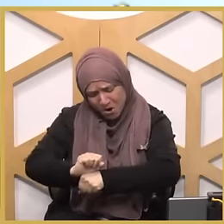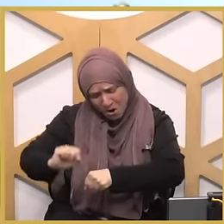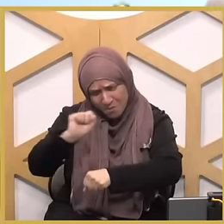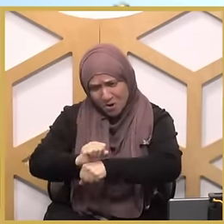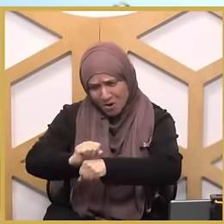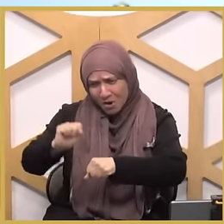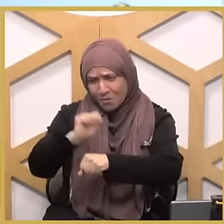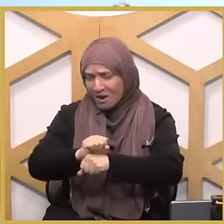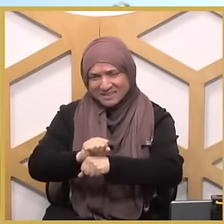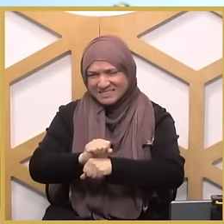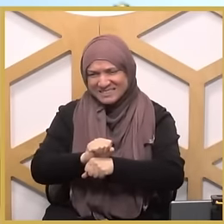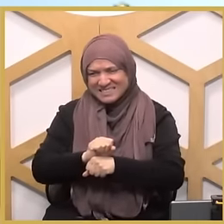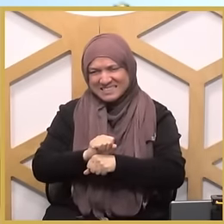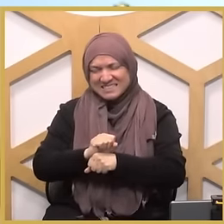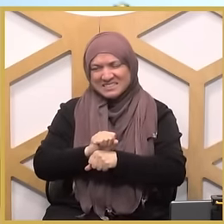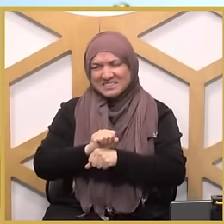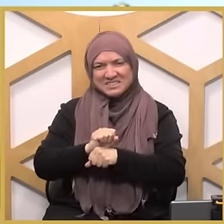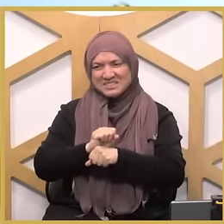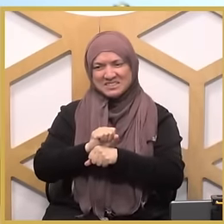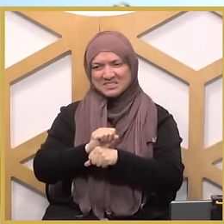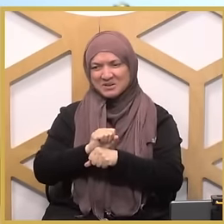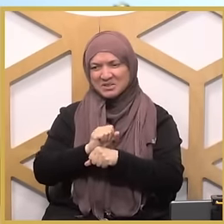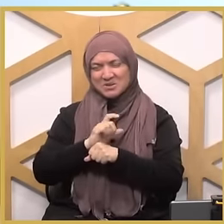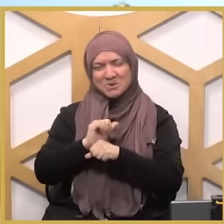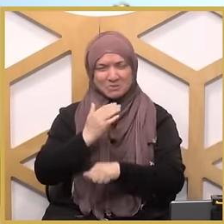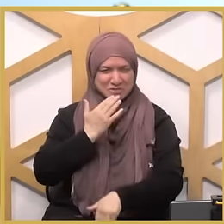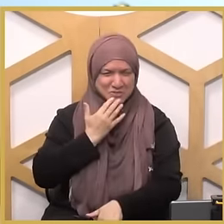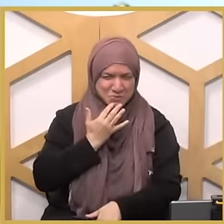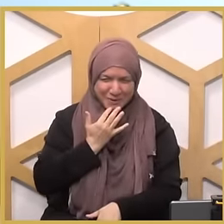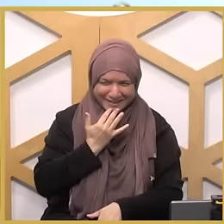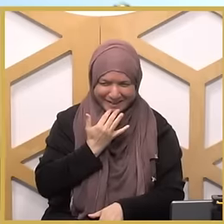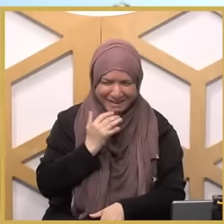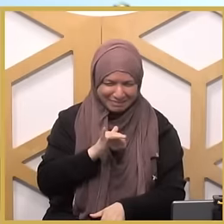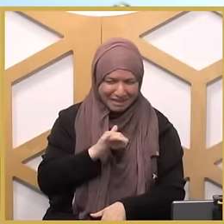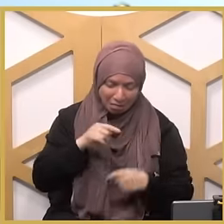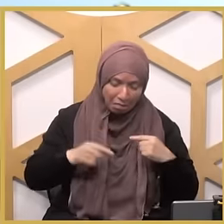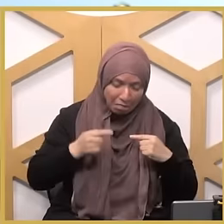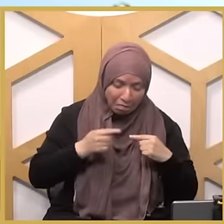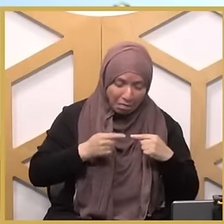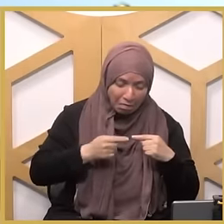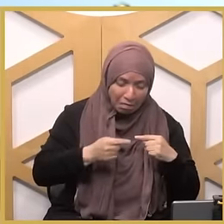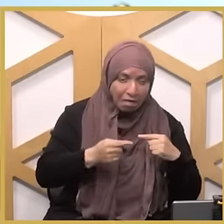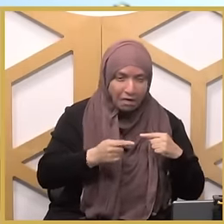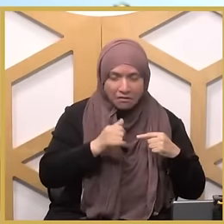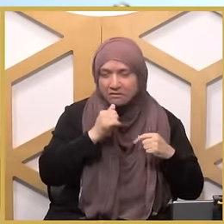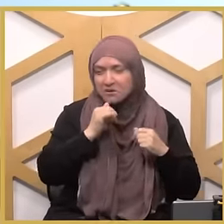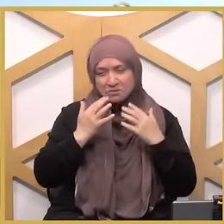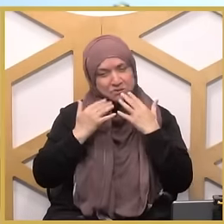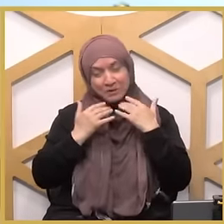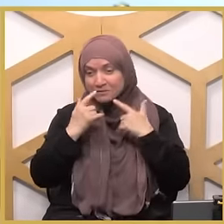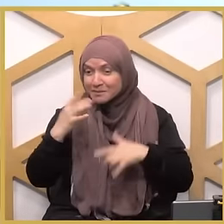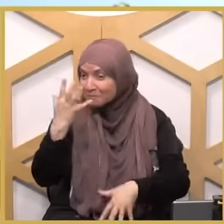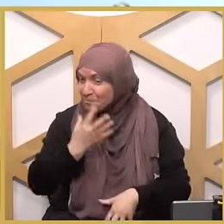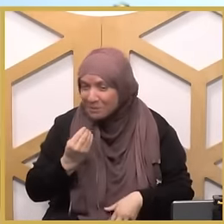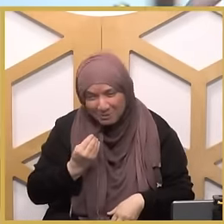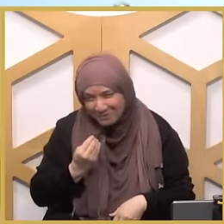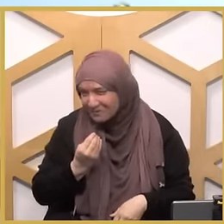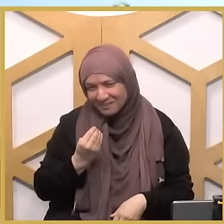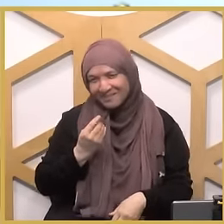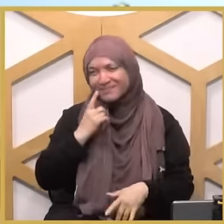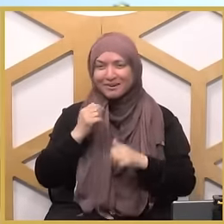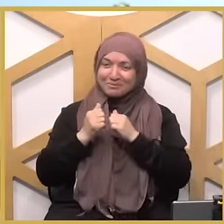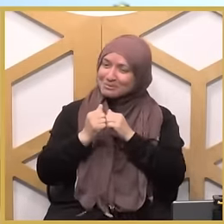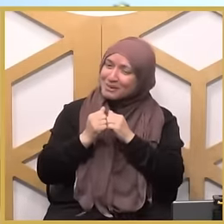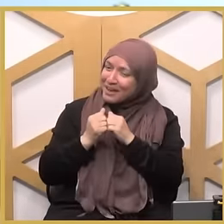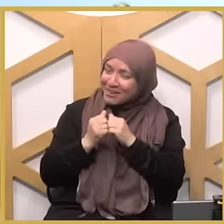Like, it's all self-inflicted wounds. It's like Islam would be so beautiful, our institutions would be so beautiful, we'd work so beautifully together if we didn't let our